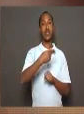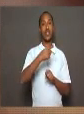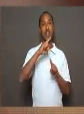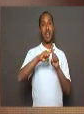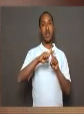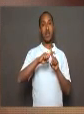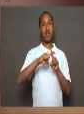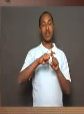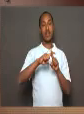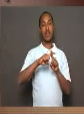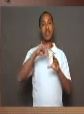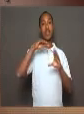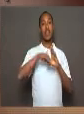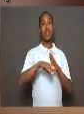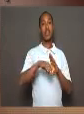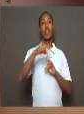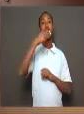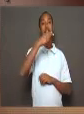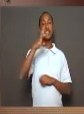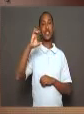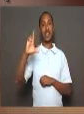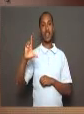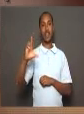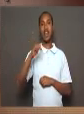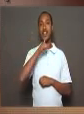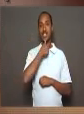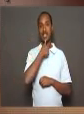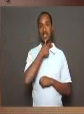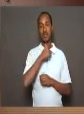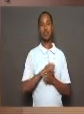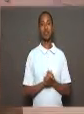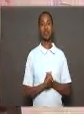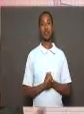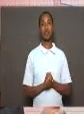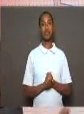ion, as in hydrochloric acid.